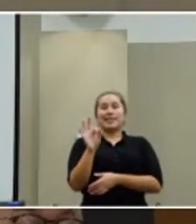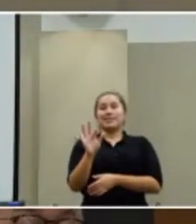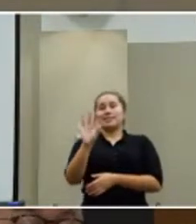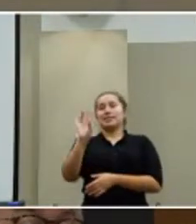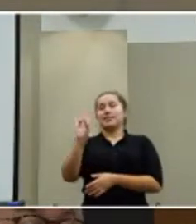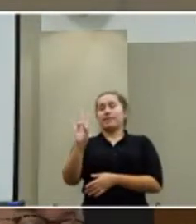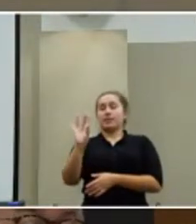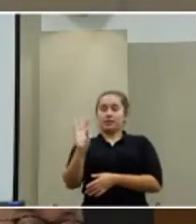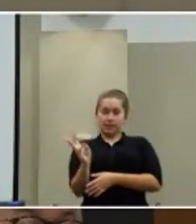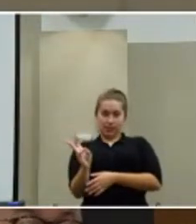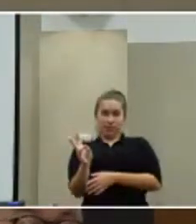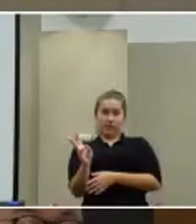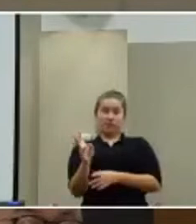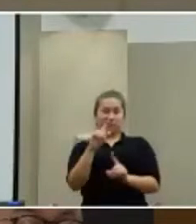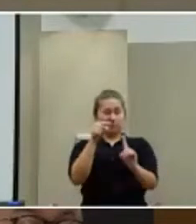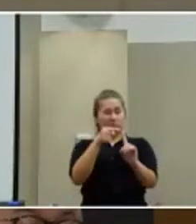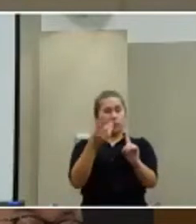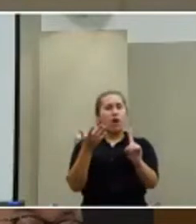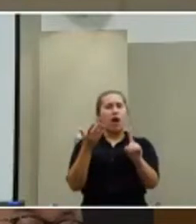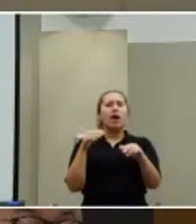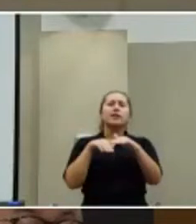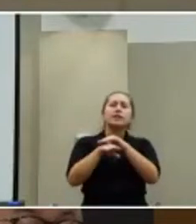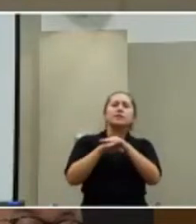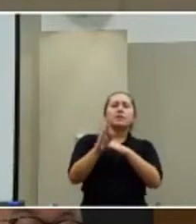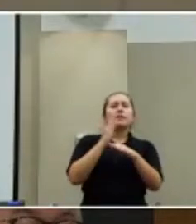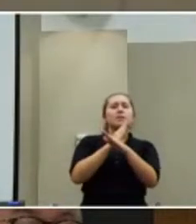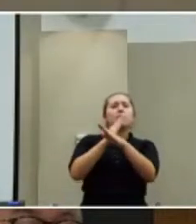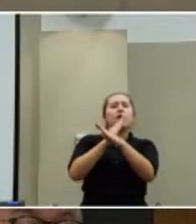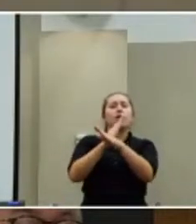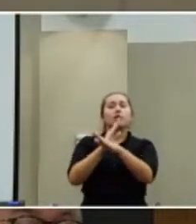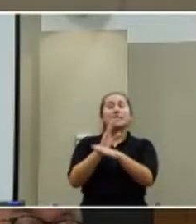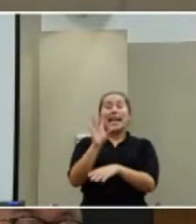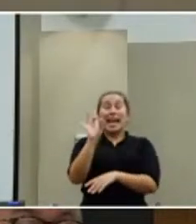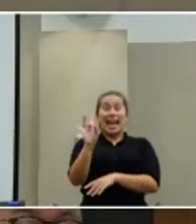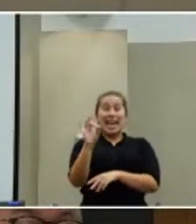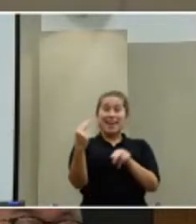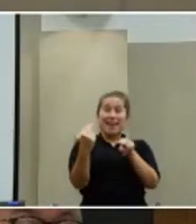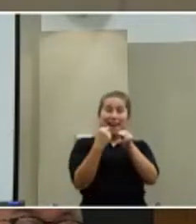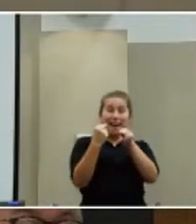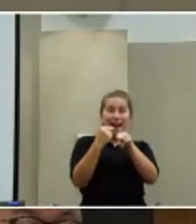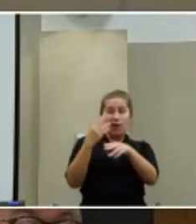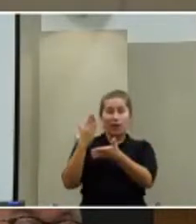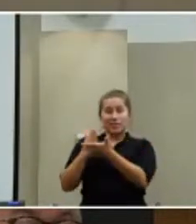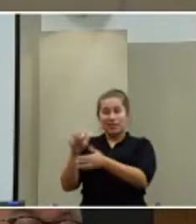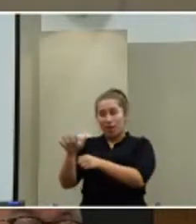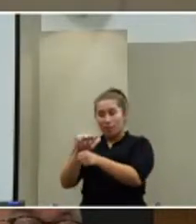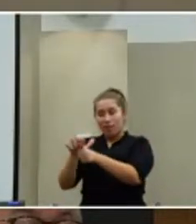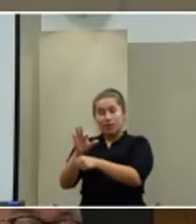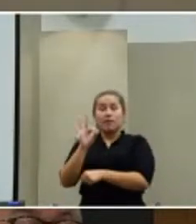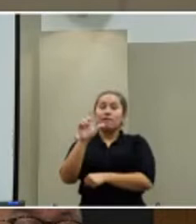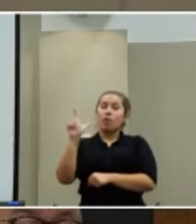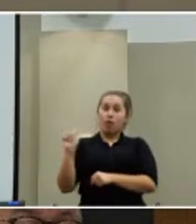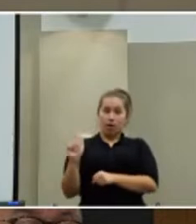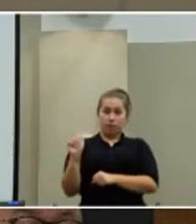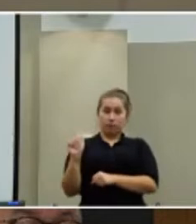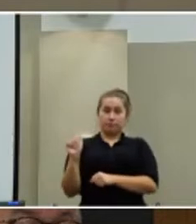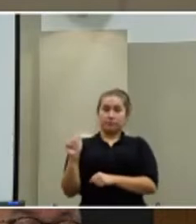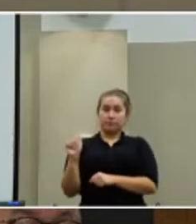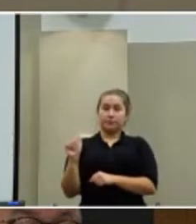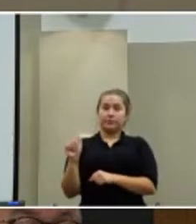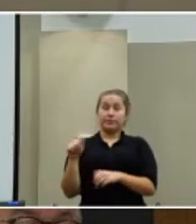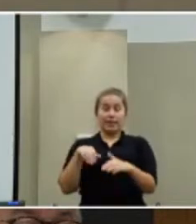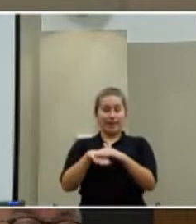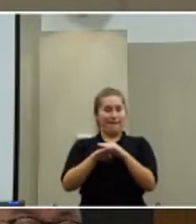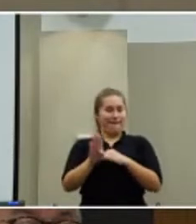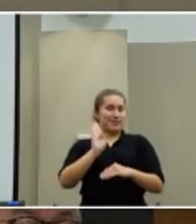1976, concerned accessibility barriers at 8 interstate highway rest areas in Florida. The